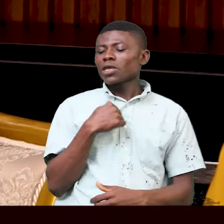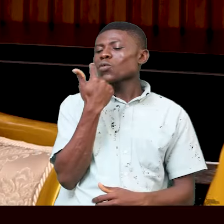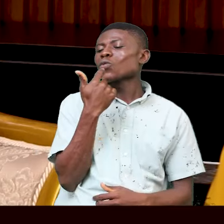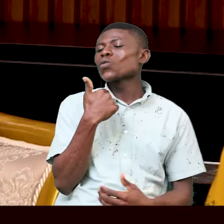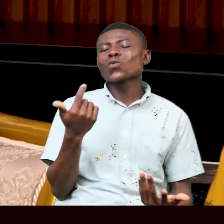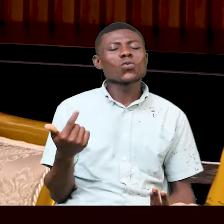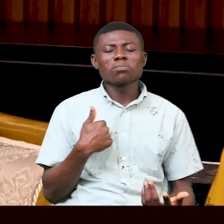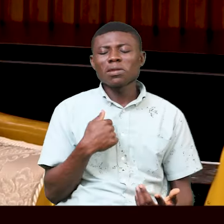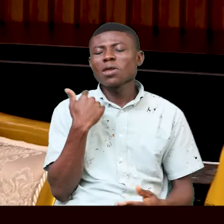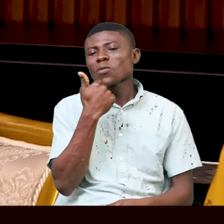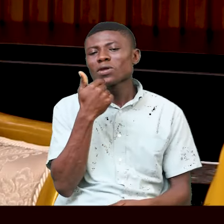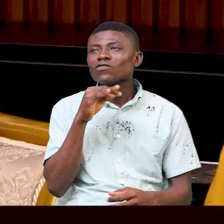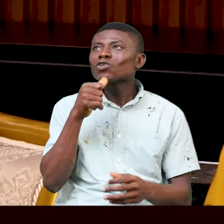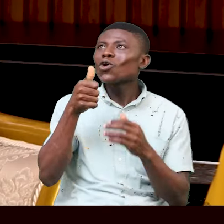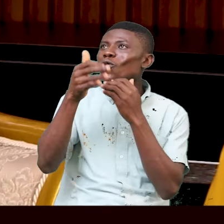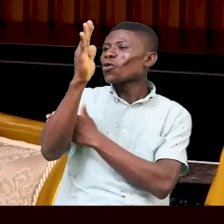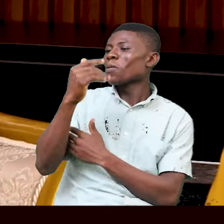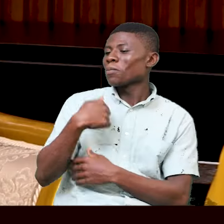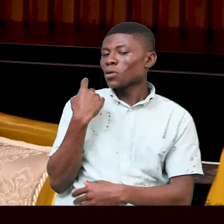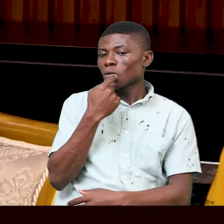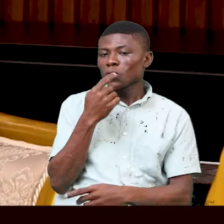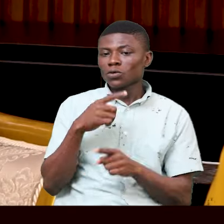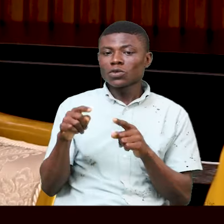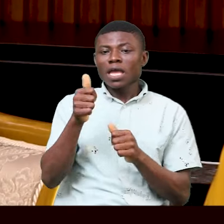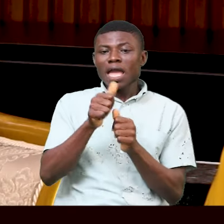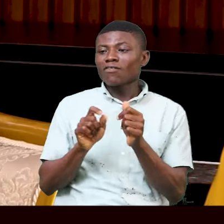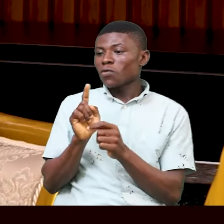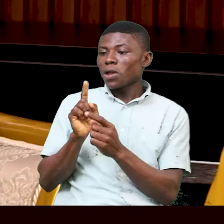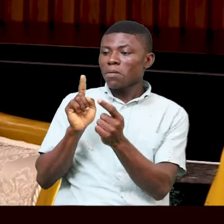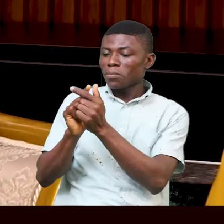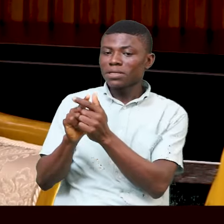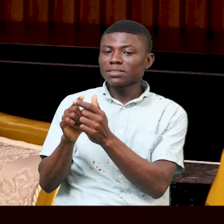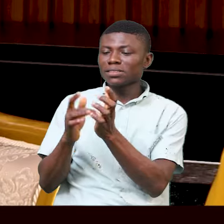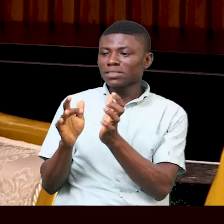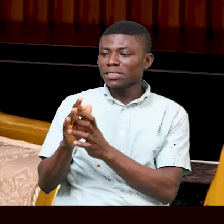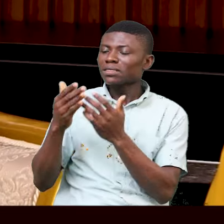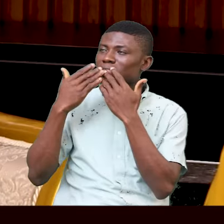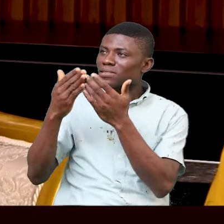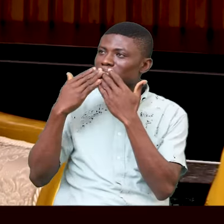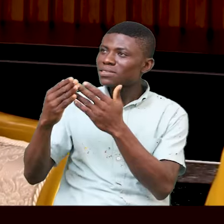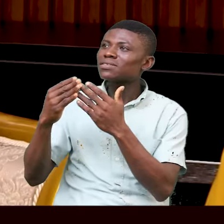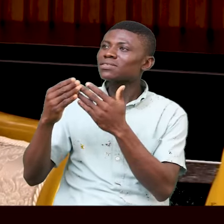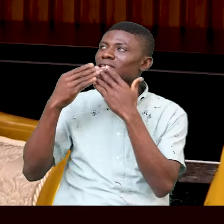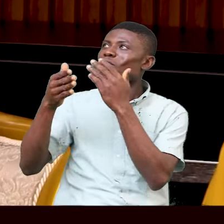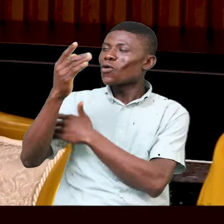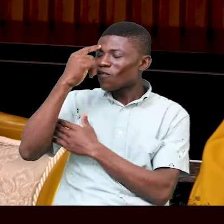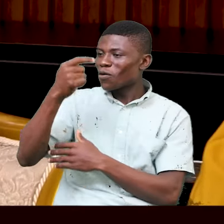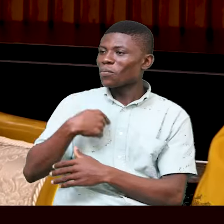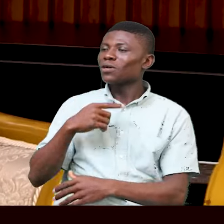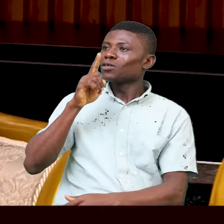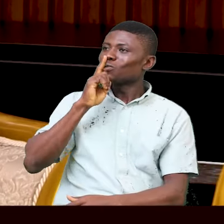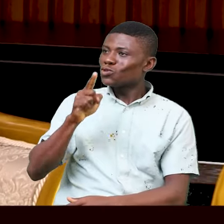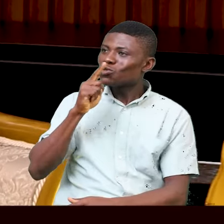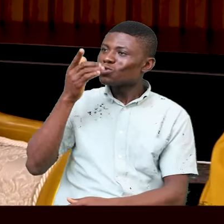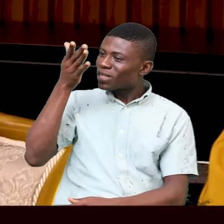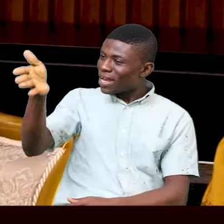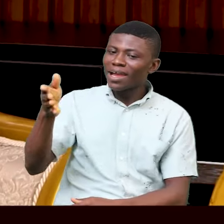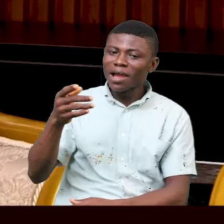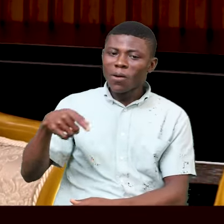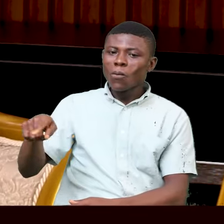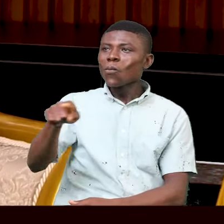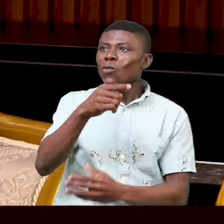ye ni wan. Oh. Ya Christ. Nti be bia o be shi ano bia. Munna nyame ase ma me ngapara. Owo